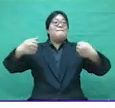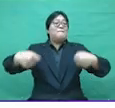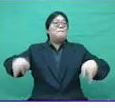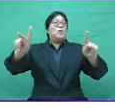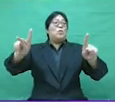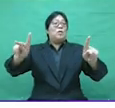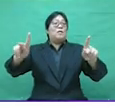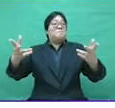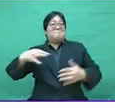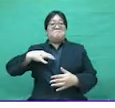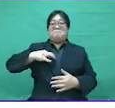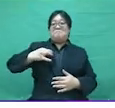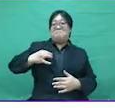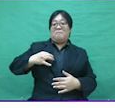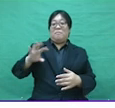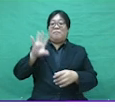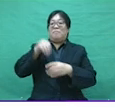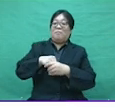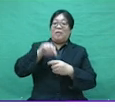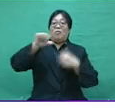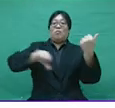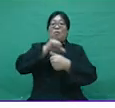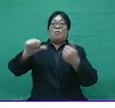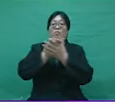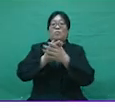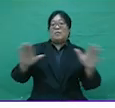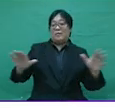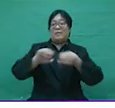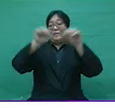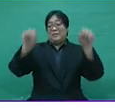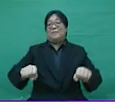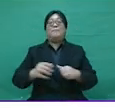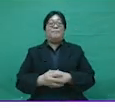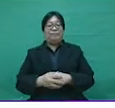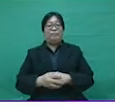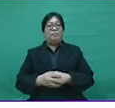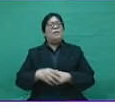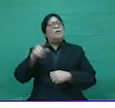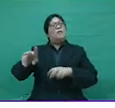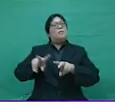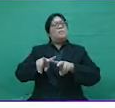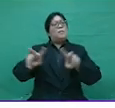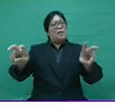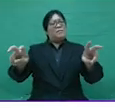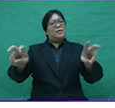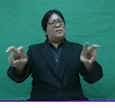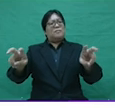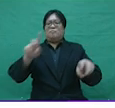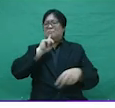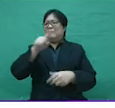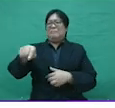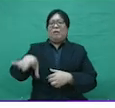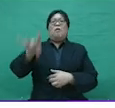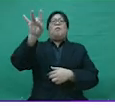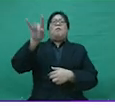chance of being voluntary part of the social security system. In the pandemic times, it